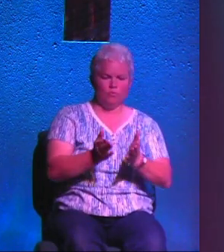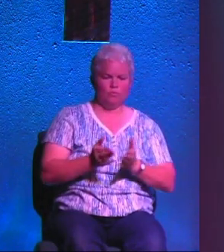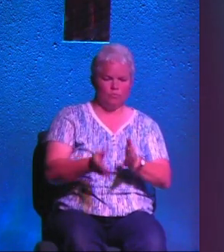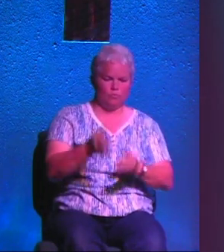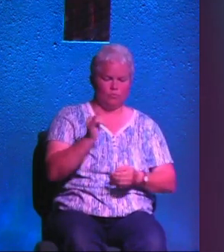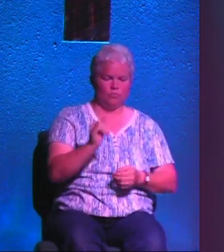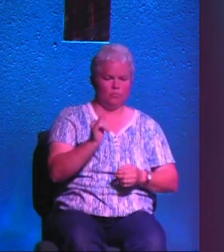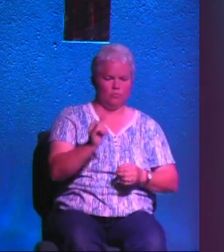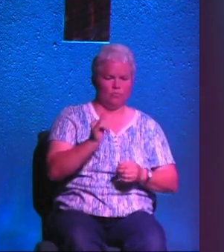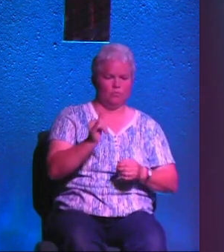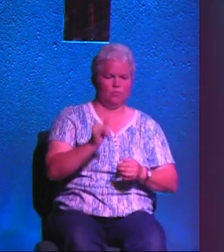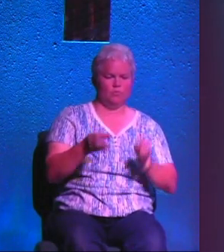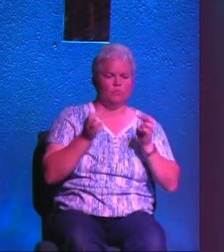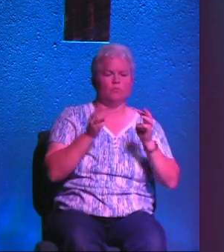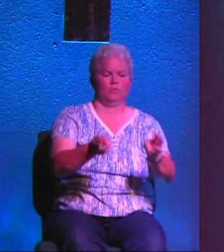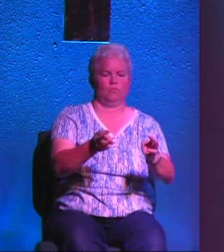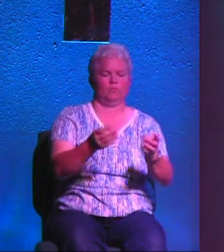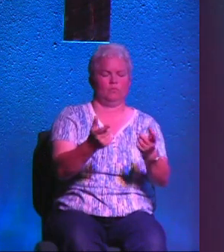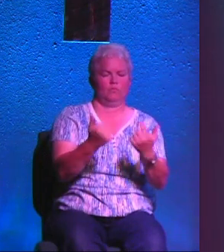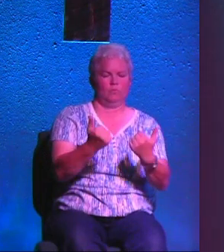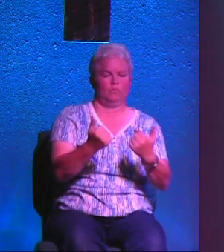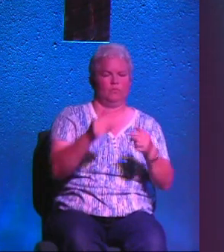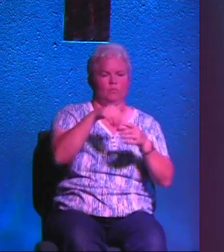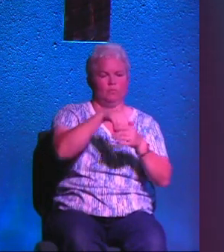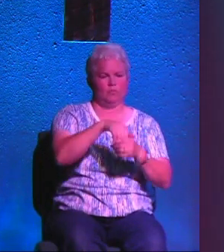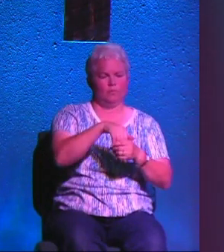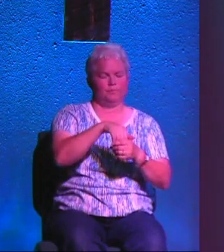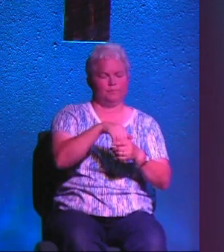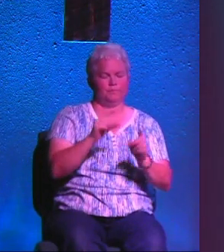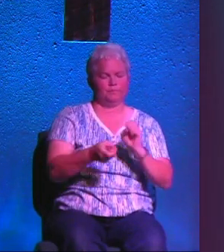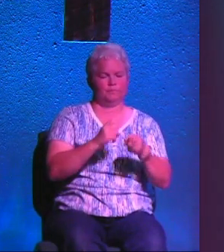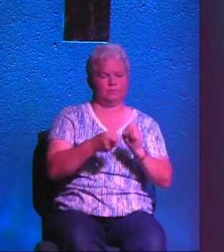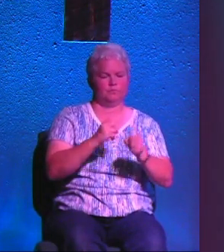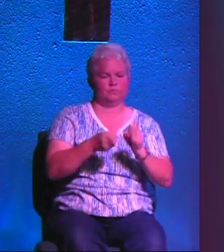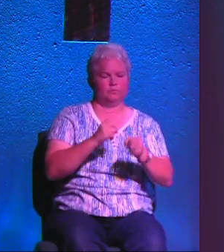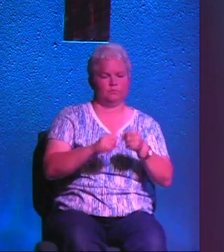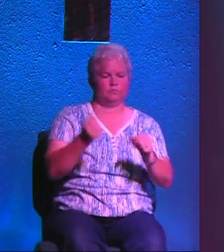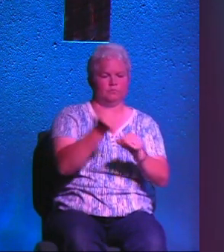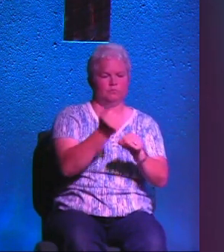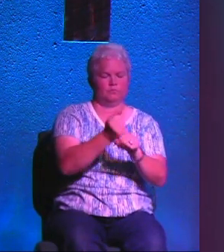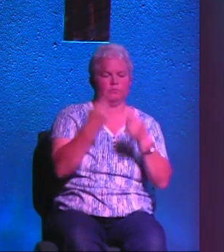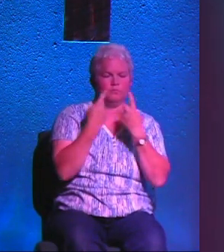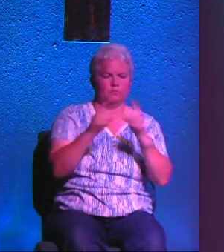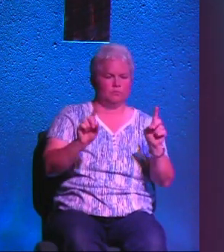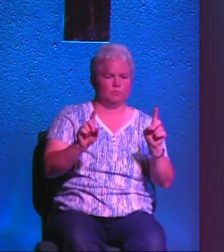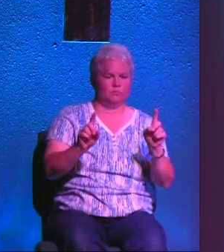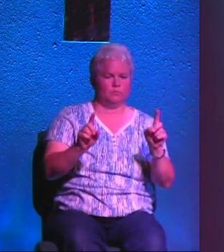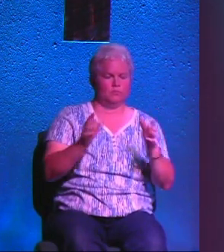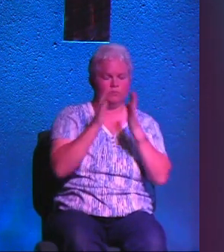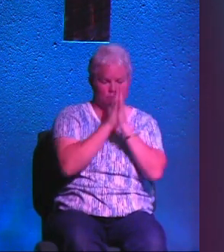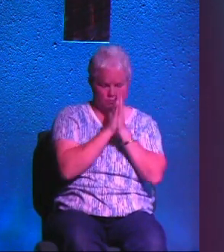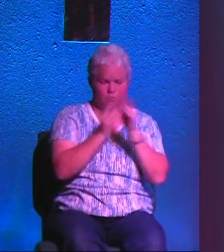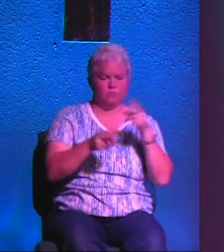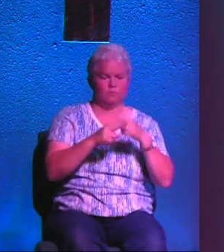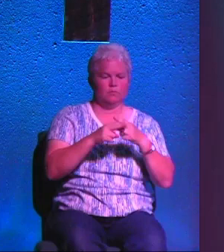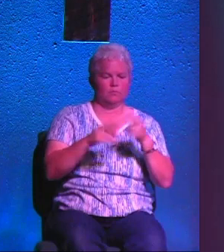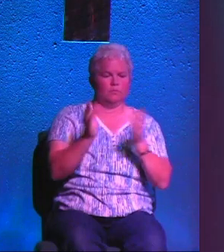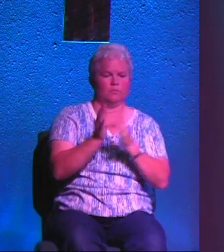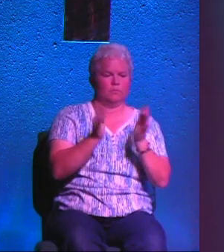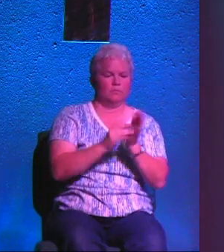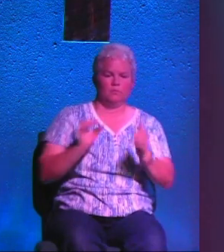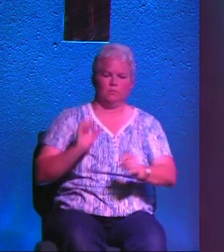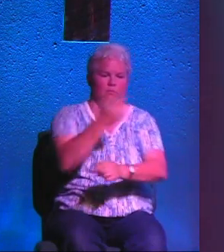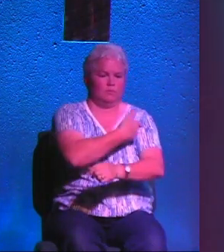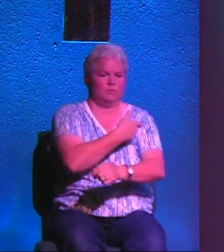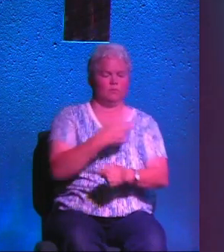same way as they came in. Lord God, change us, adapt us, make us different. We pray this in your name, Jesus. And